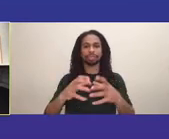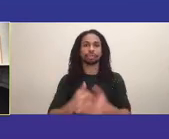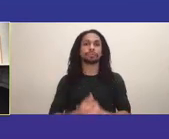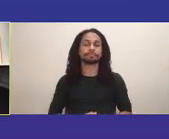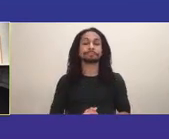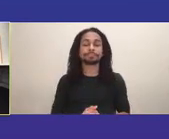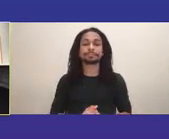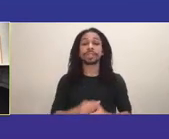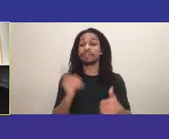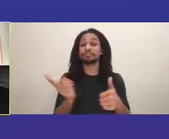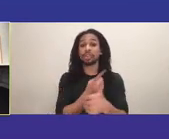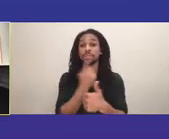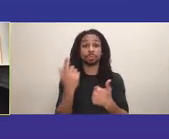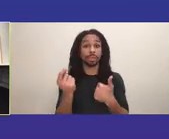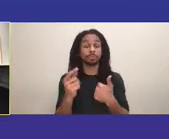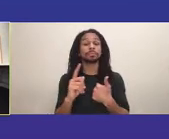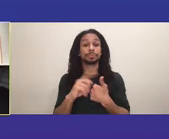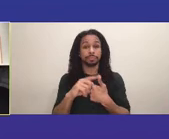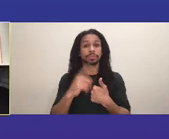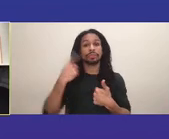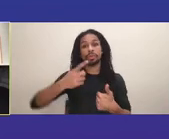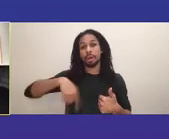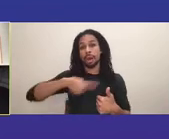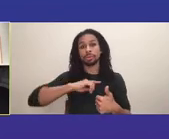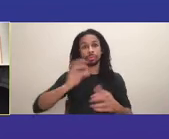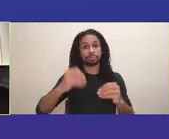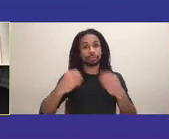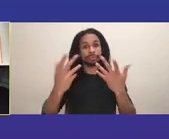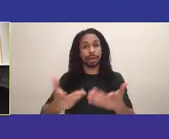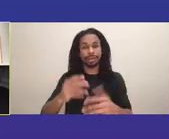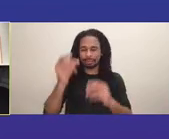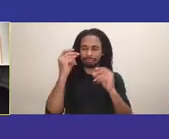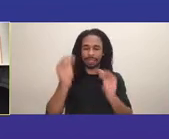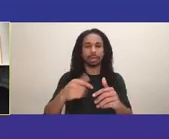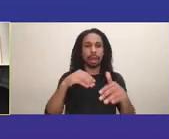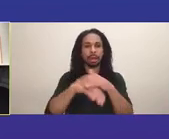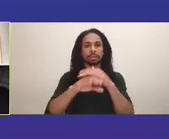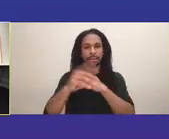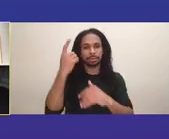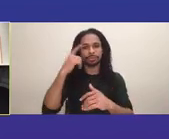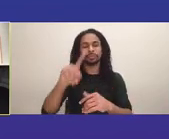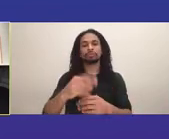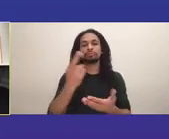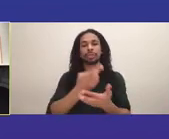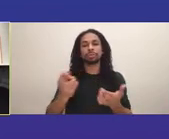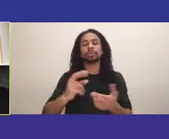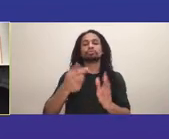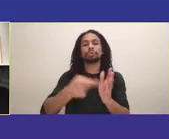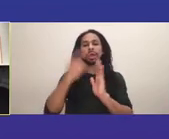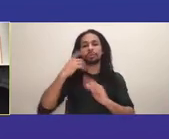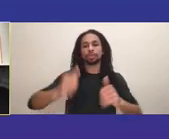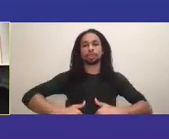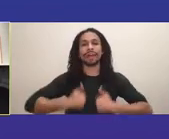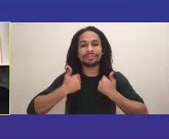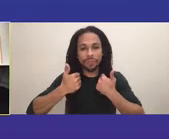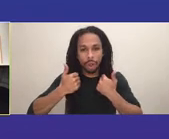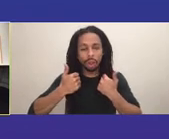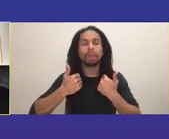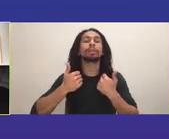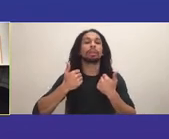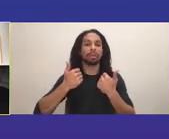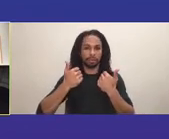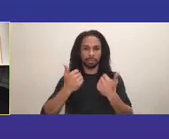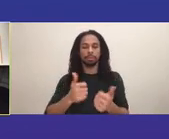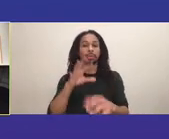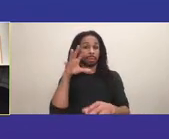The first is for us to provide immediate access to resources required for survival, including the